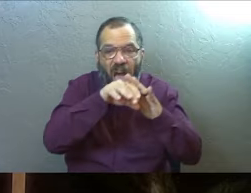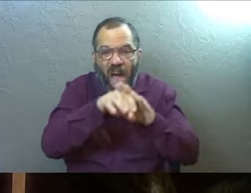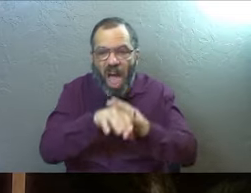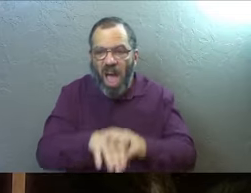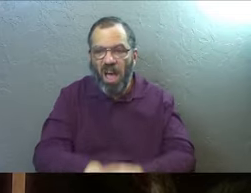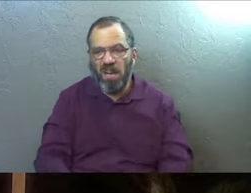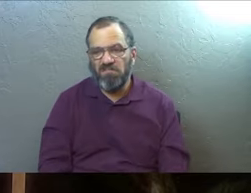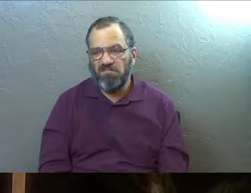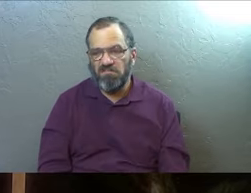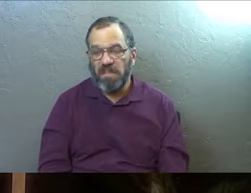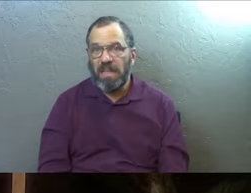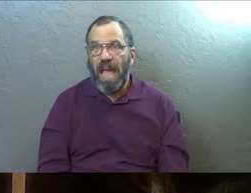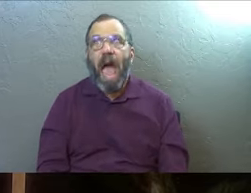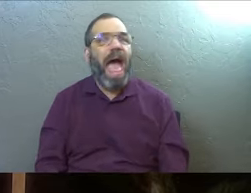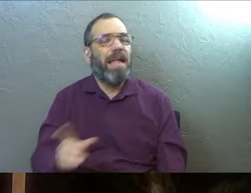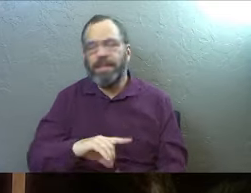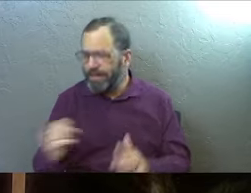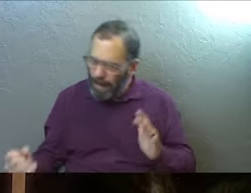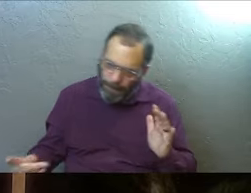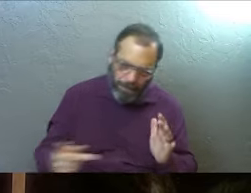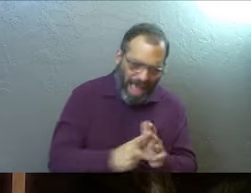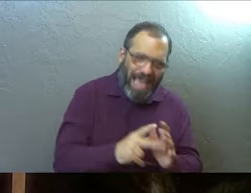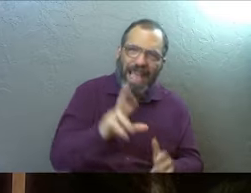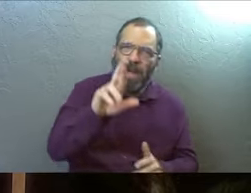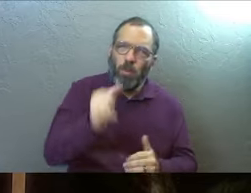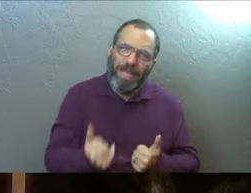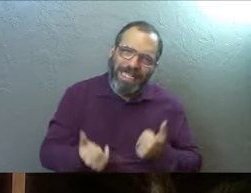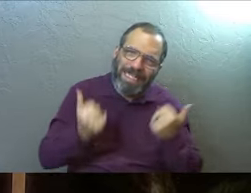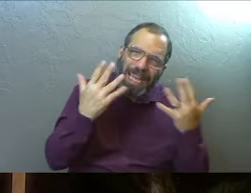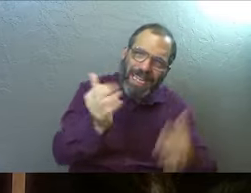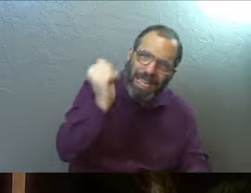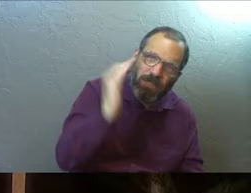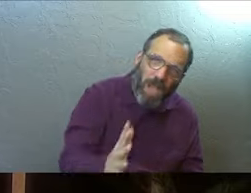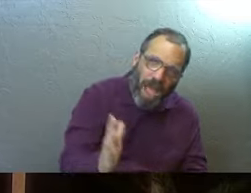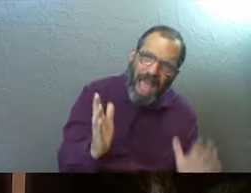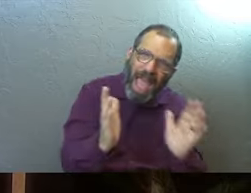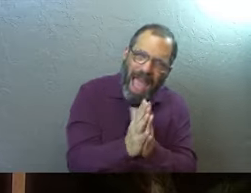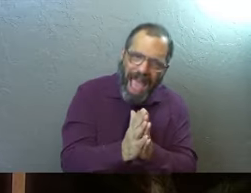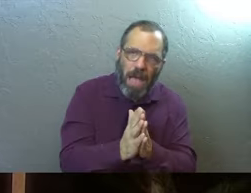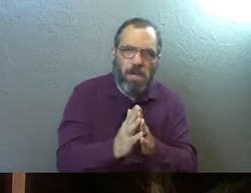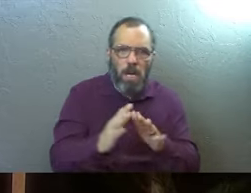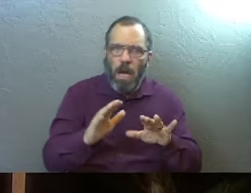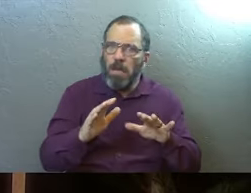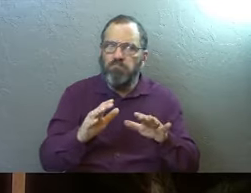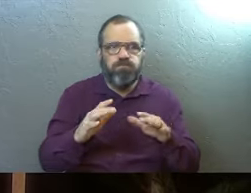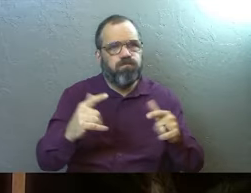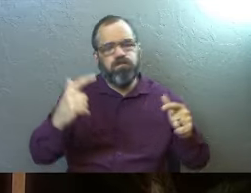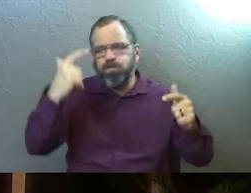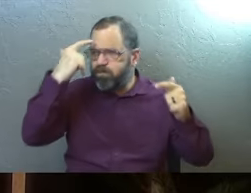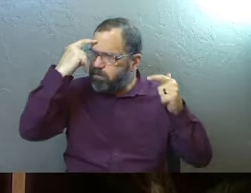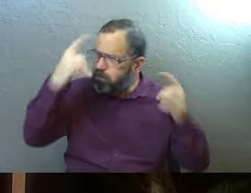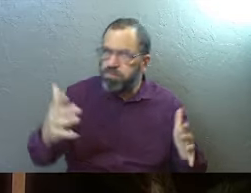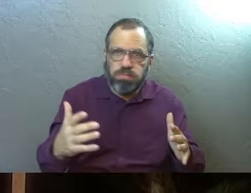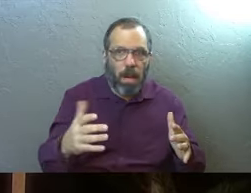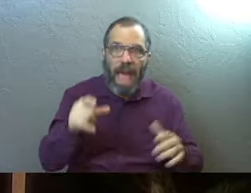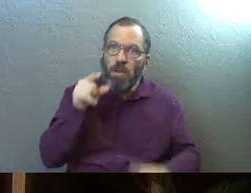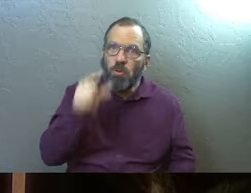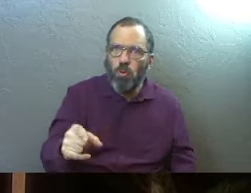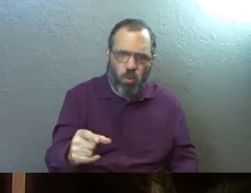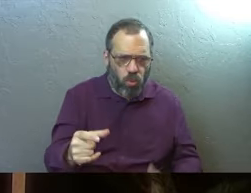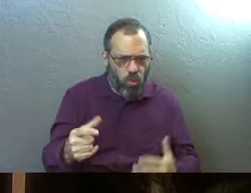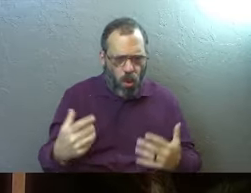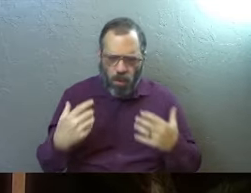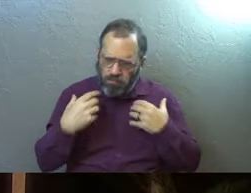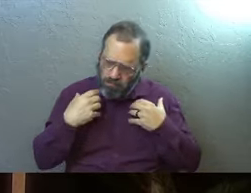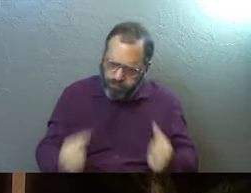that we need to come back and rededicate ourselves to God. And we asked you guys to take big steps. And you were a people of